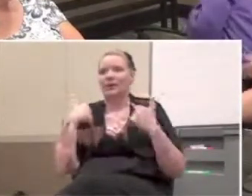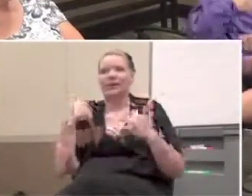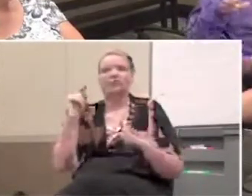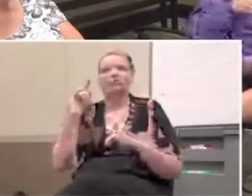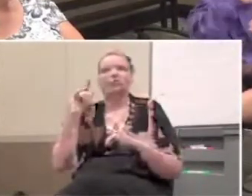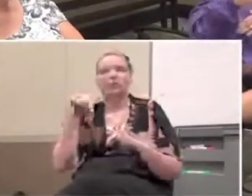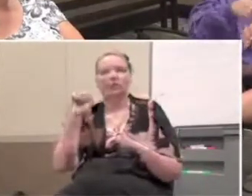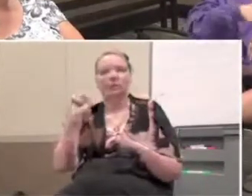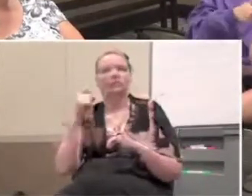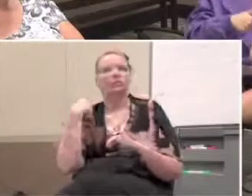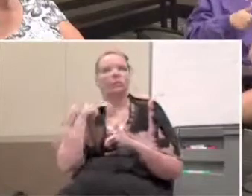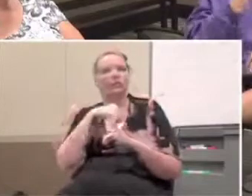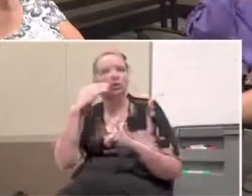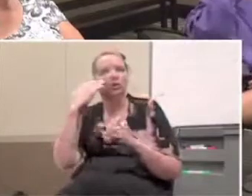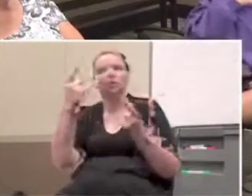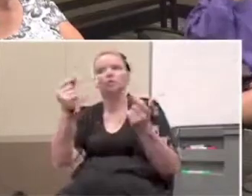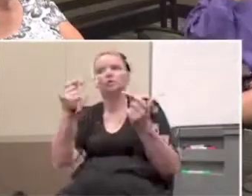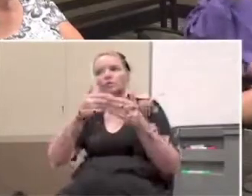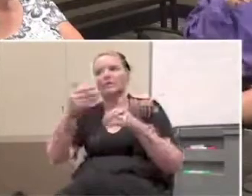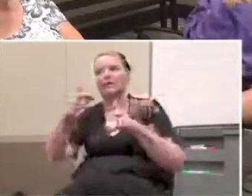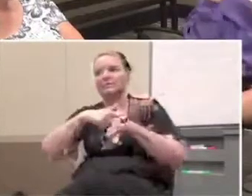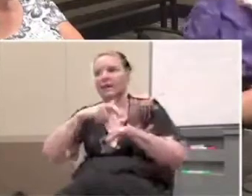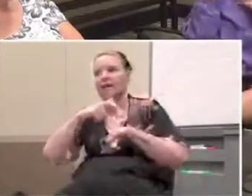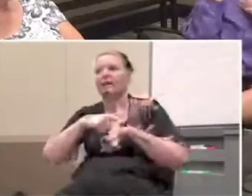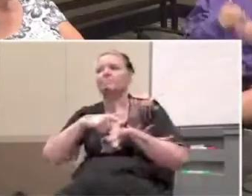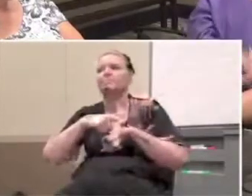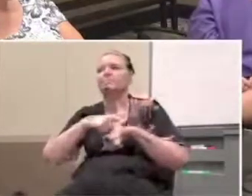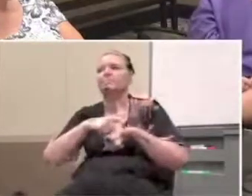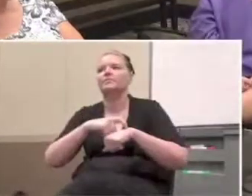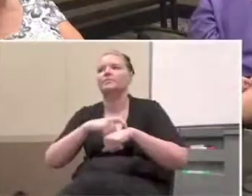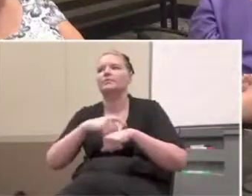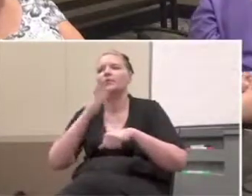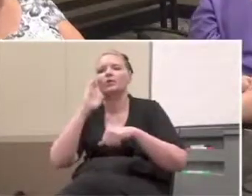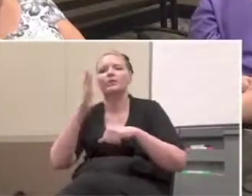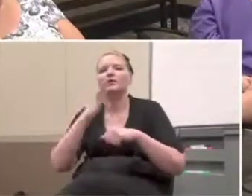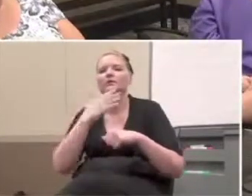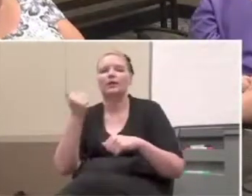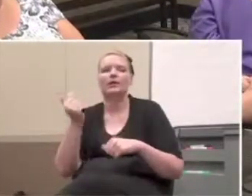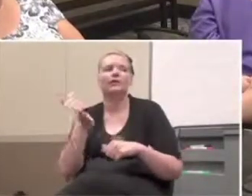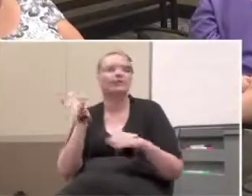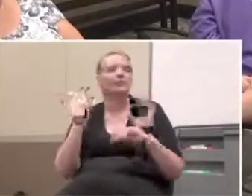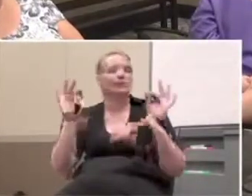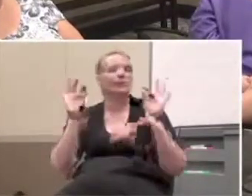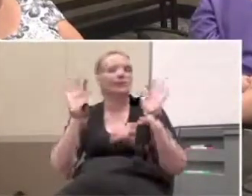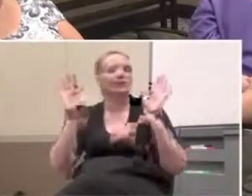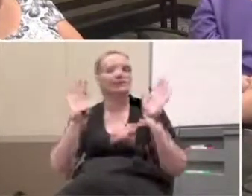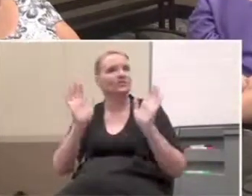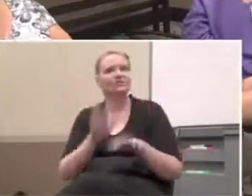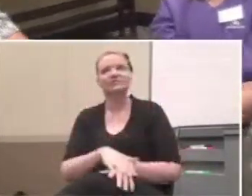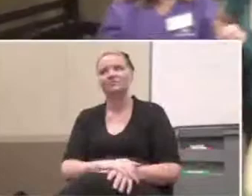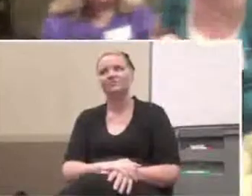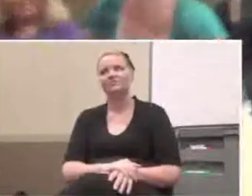and we know what to do the next time, I think we'll be more responsible. Wonderful, wonderful, really.